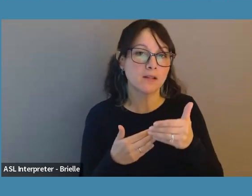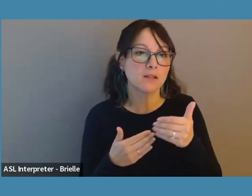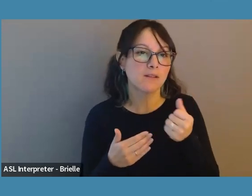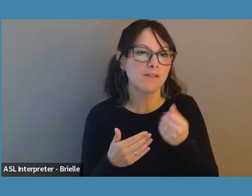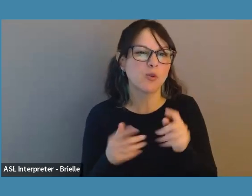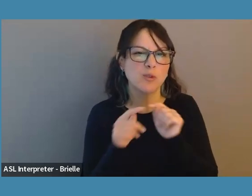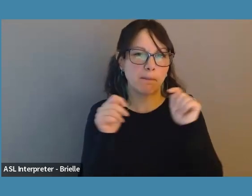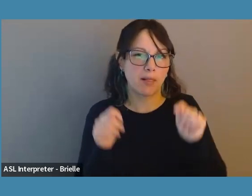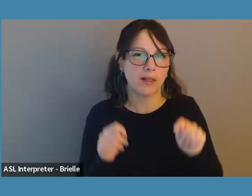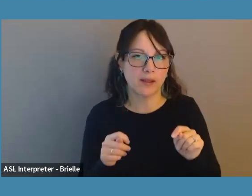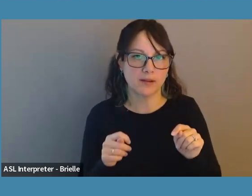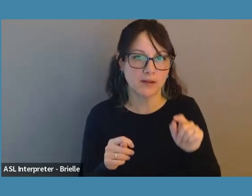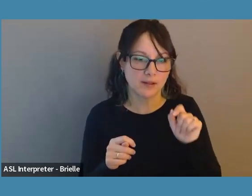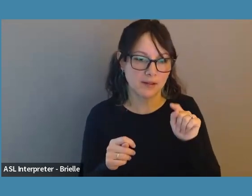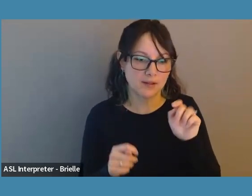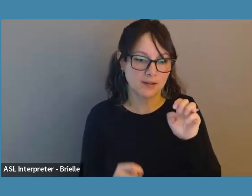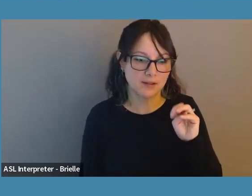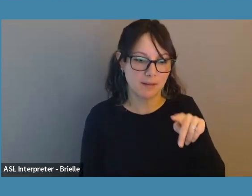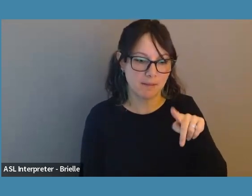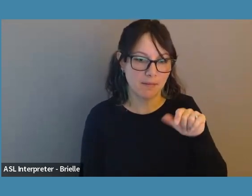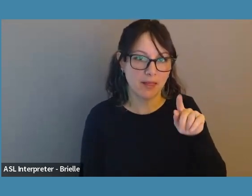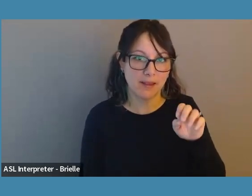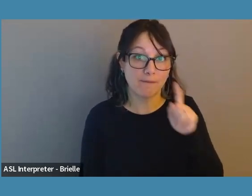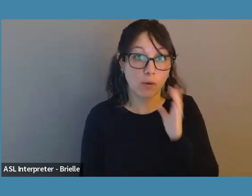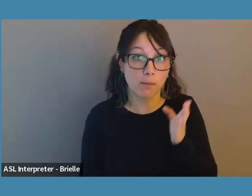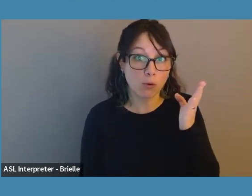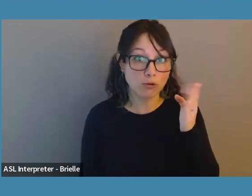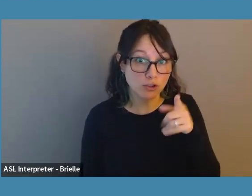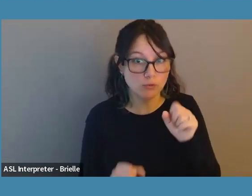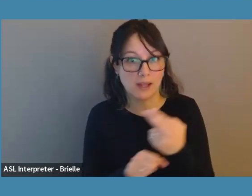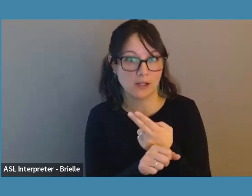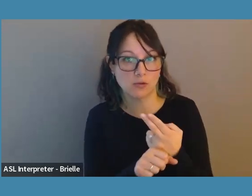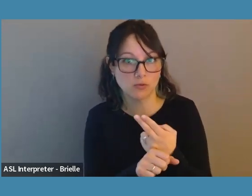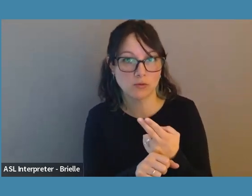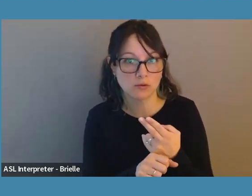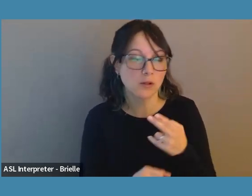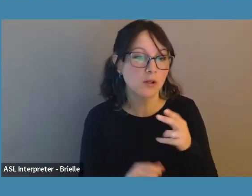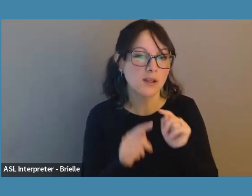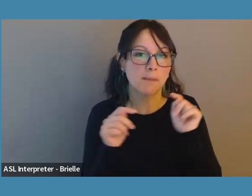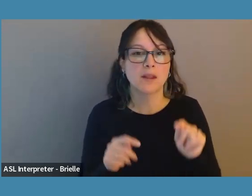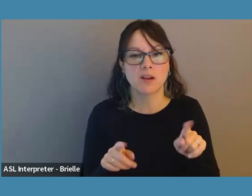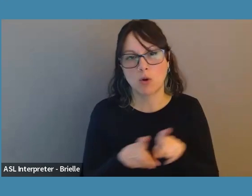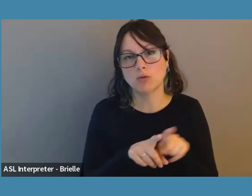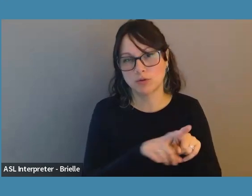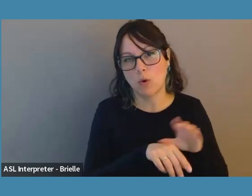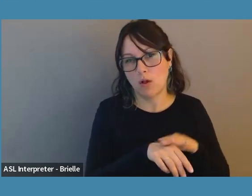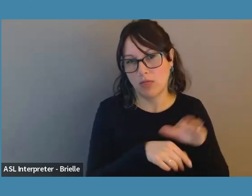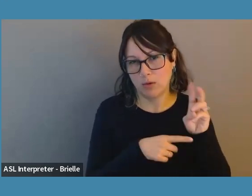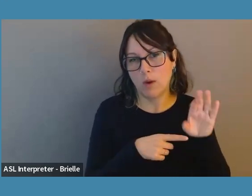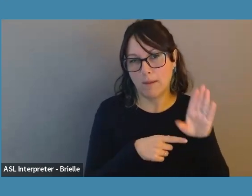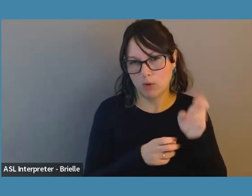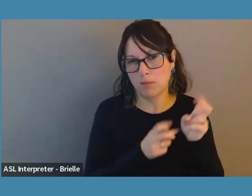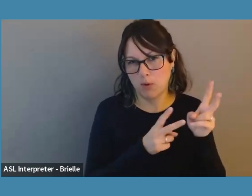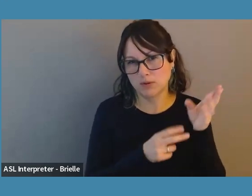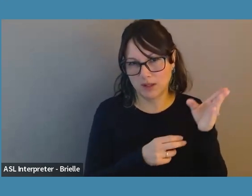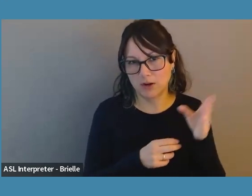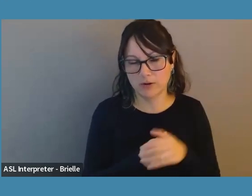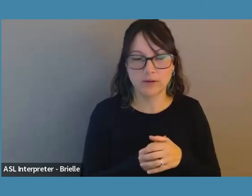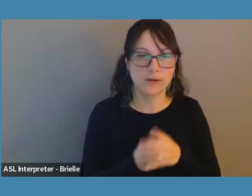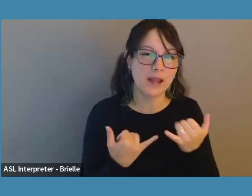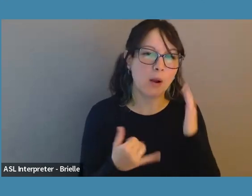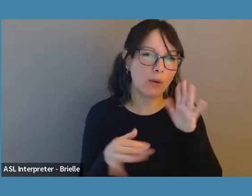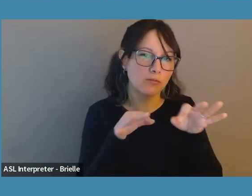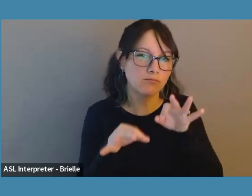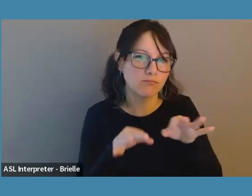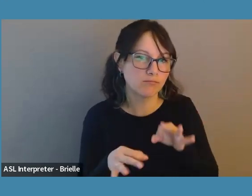of templates of motions that you could use. And these templates will also be available on our website. So I'm going to talk a little